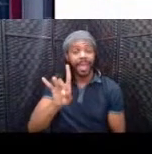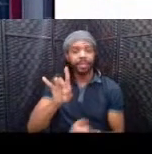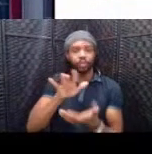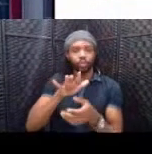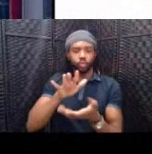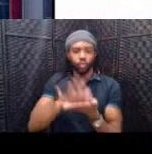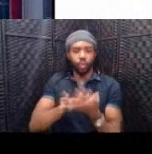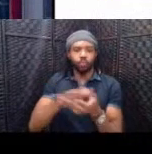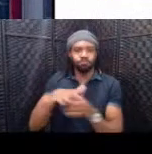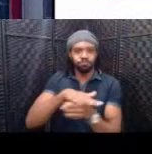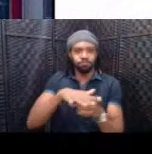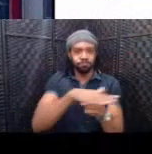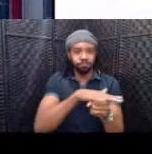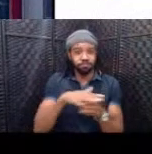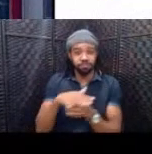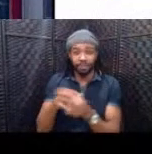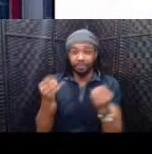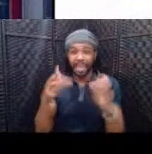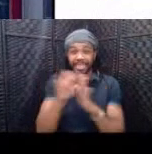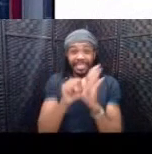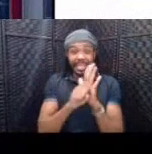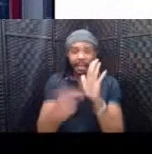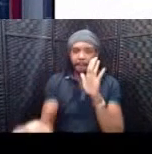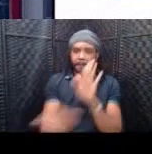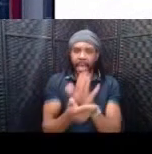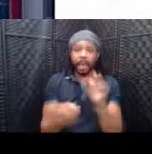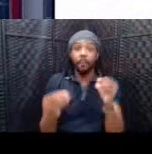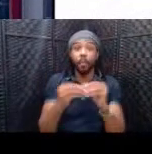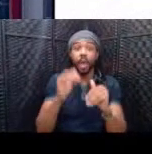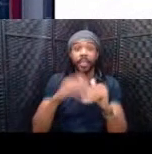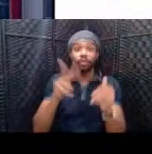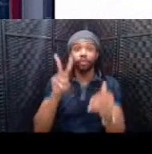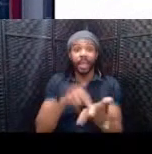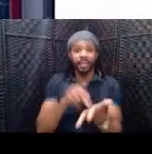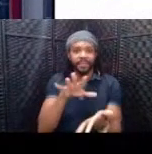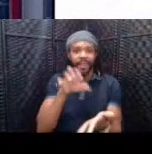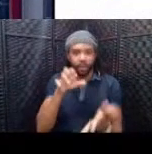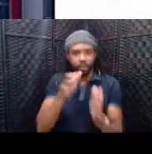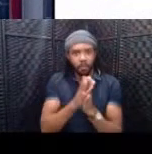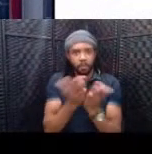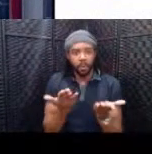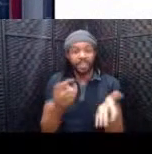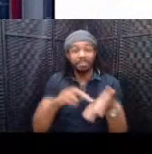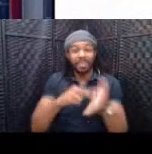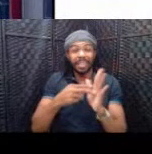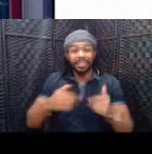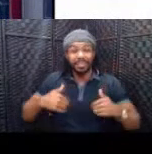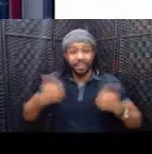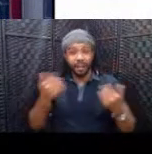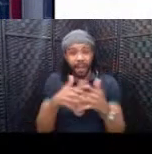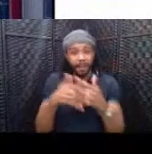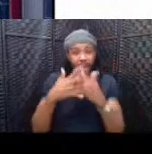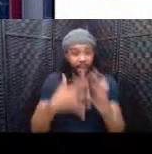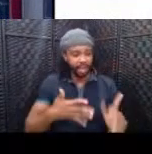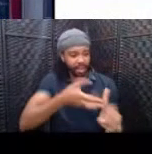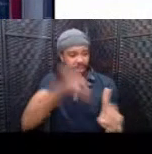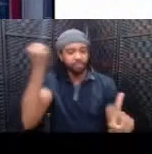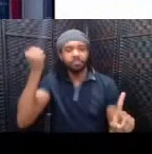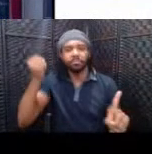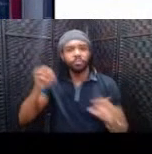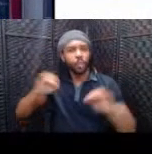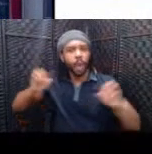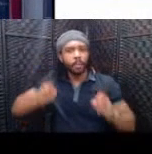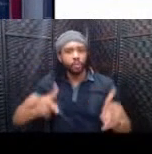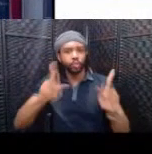states banned more than 2,500 books, robbing our youngest Americans the opportunity to learn through